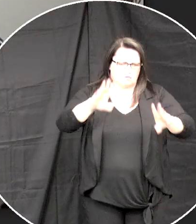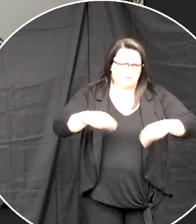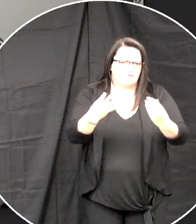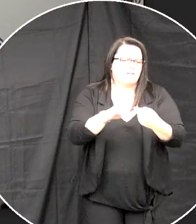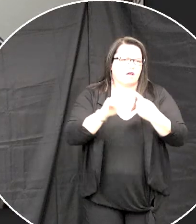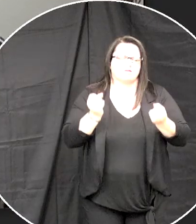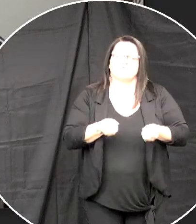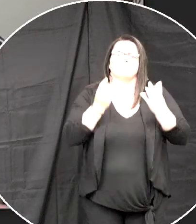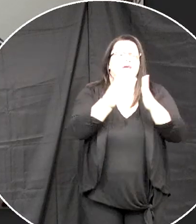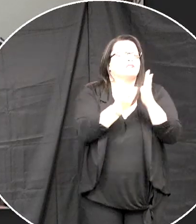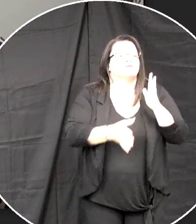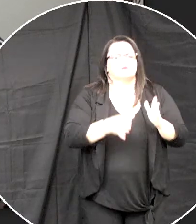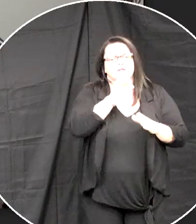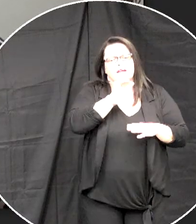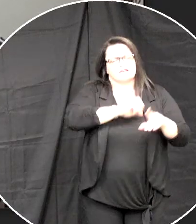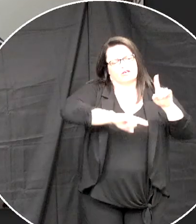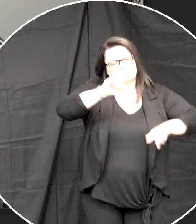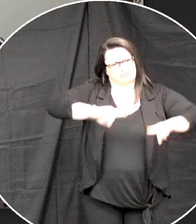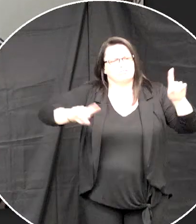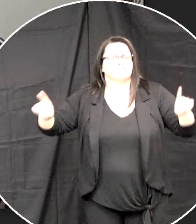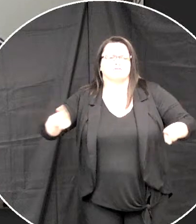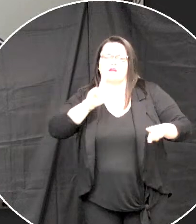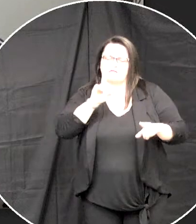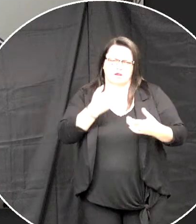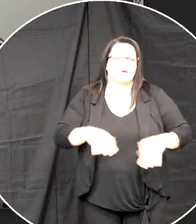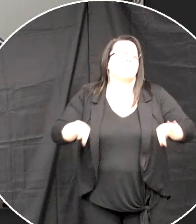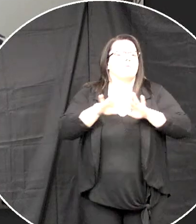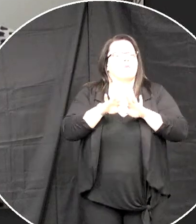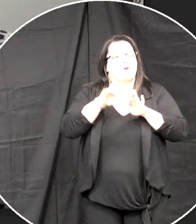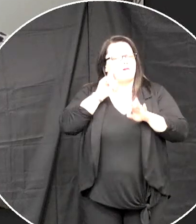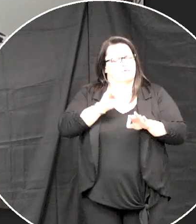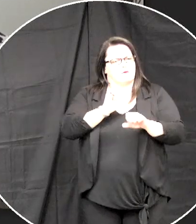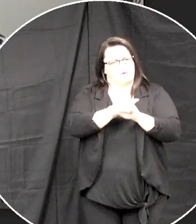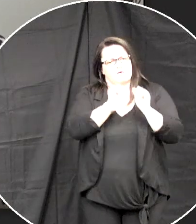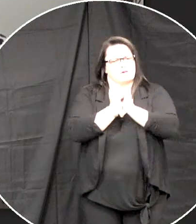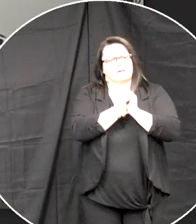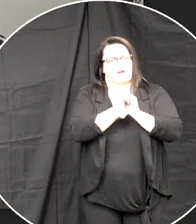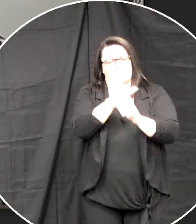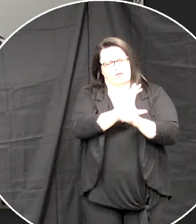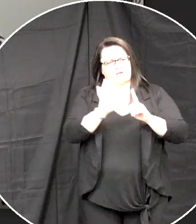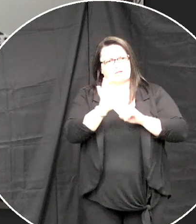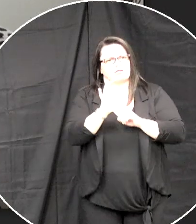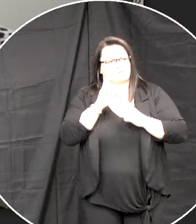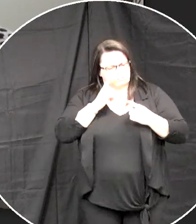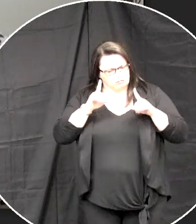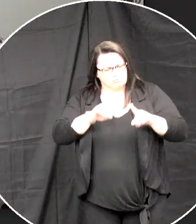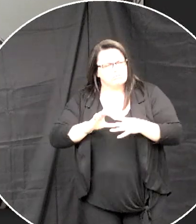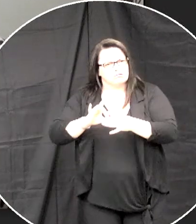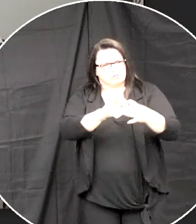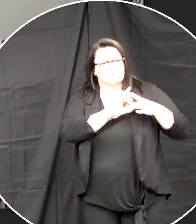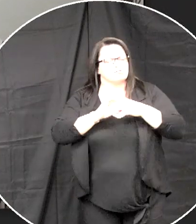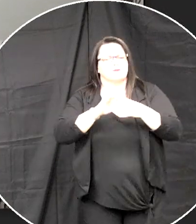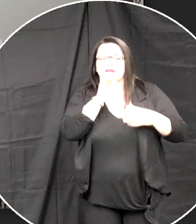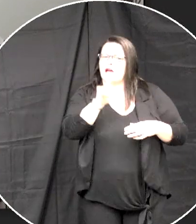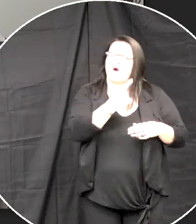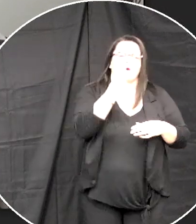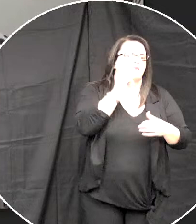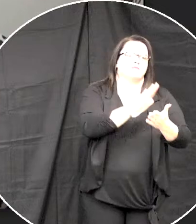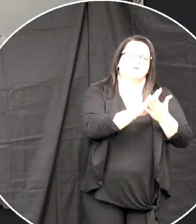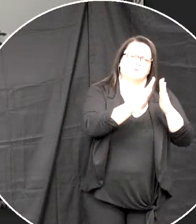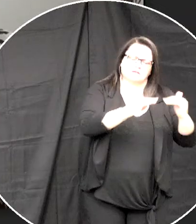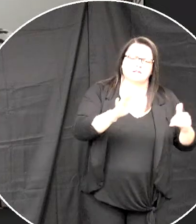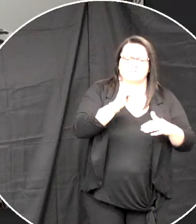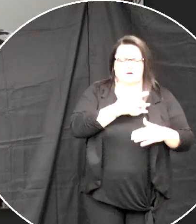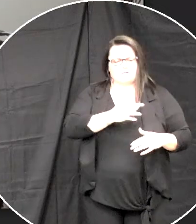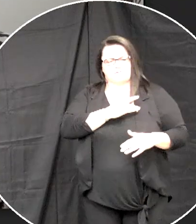different ages is key to working towards cultural humility, not only within the school system, but for our province as a whole. We